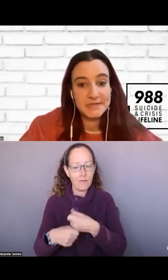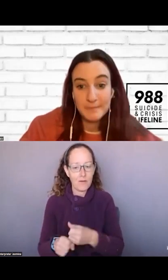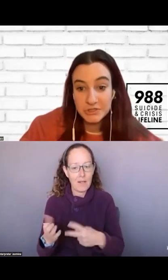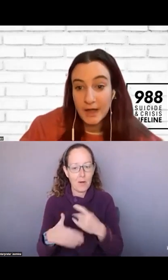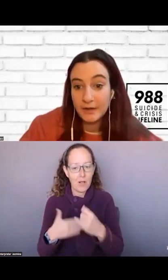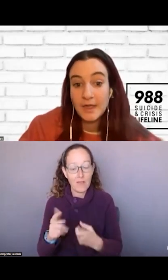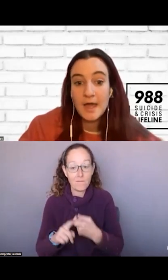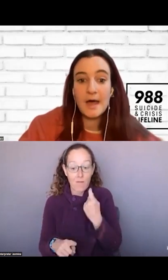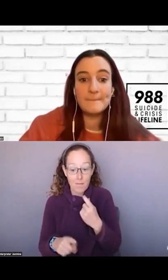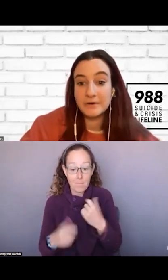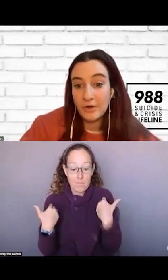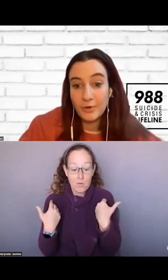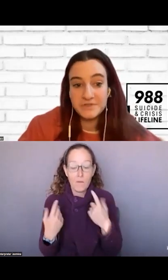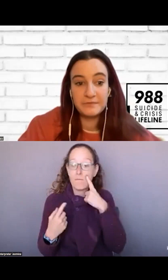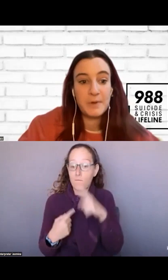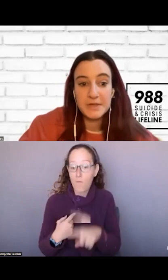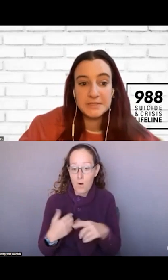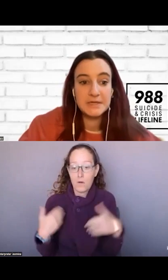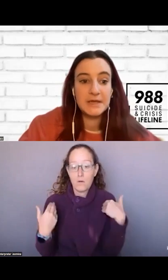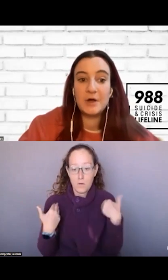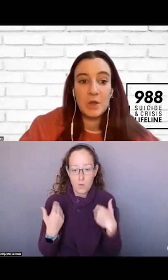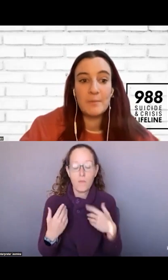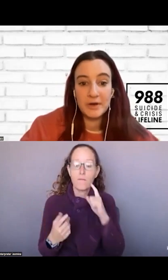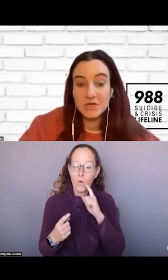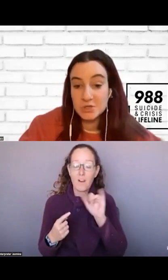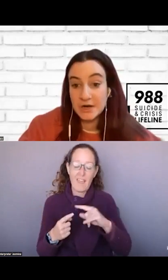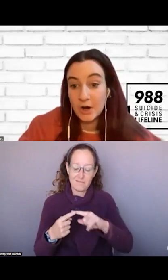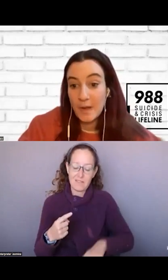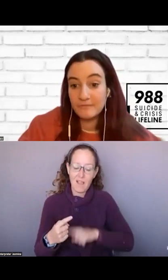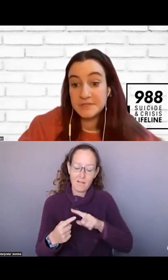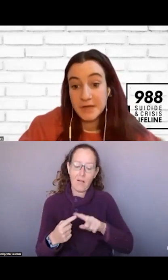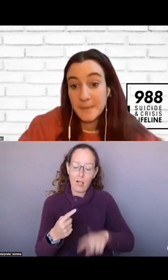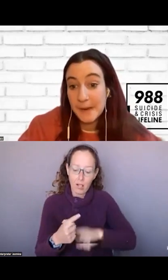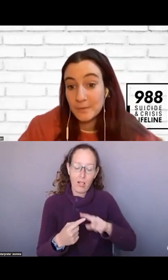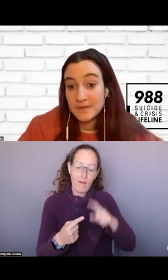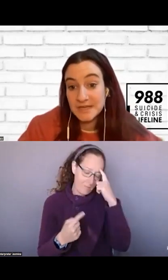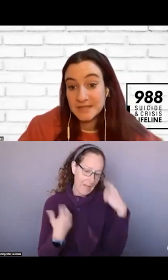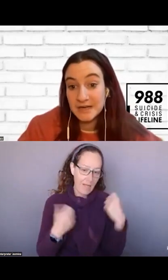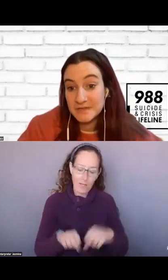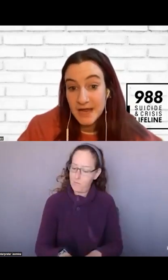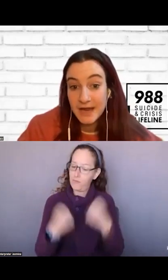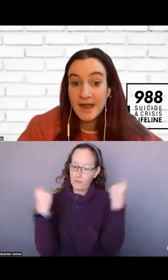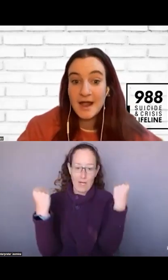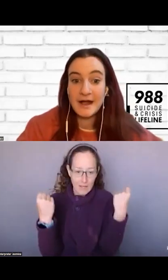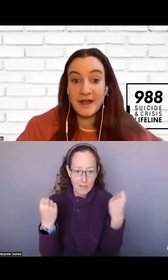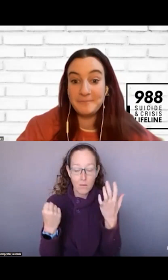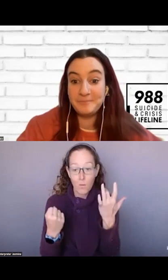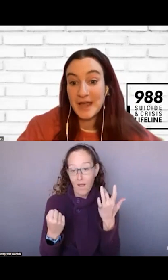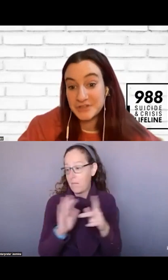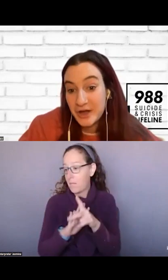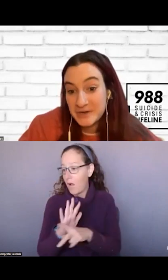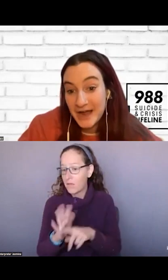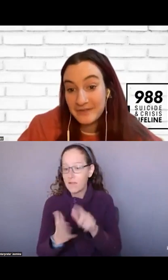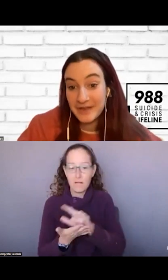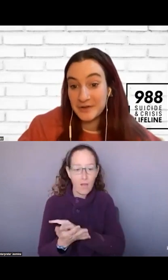not just in mental health, but in all forms of policy and all important issues that are relevant to young people. Because at the end of the day,